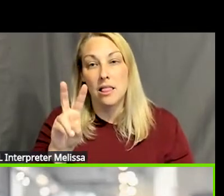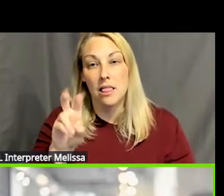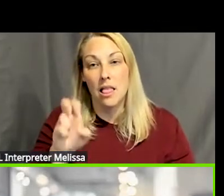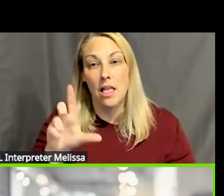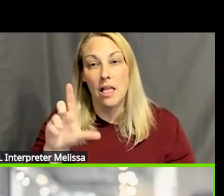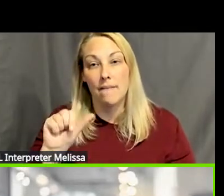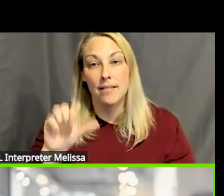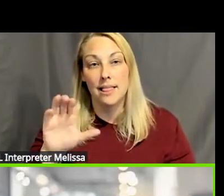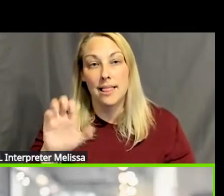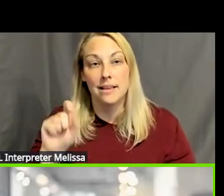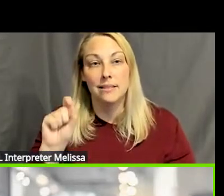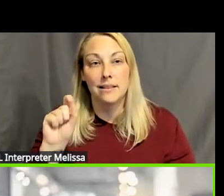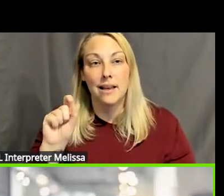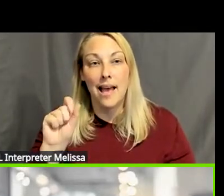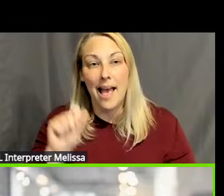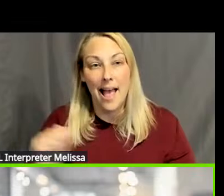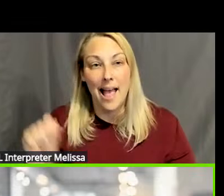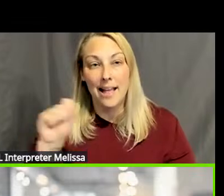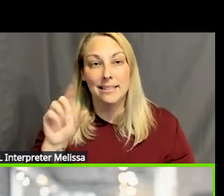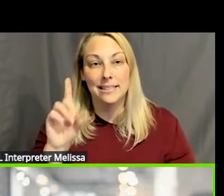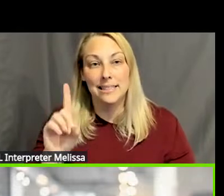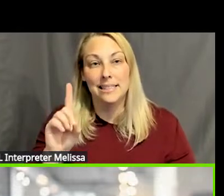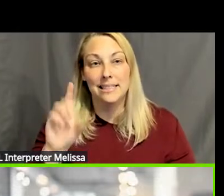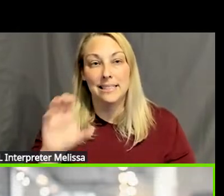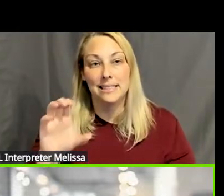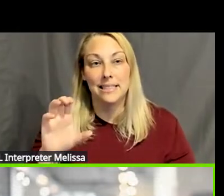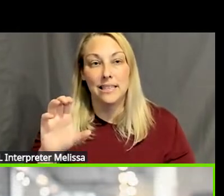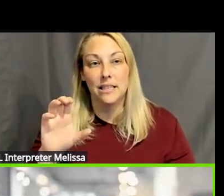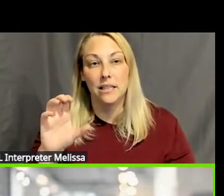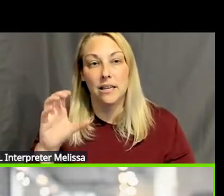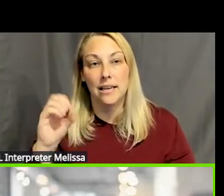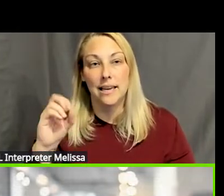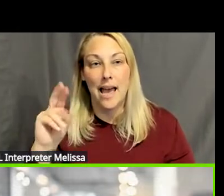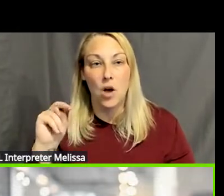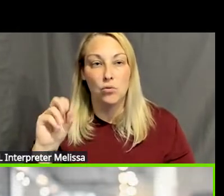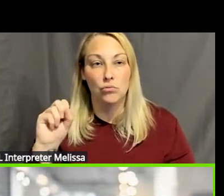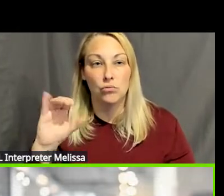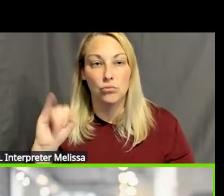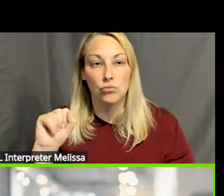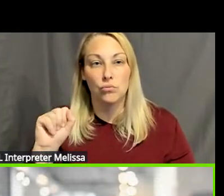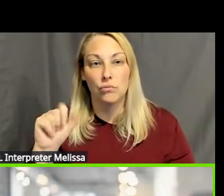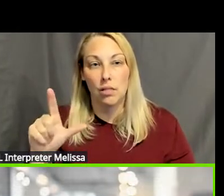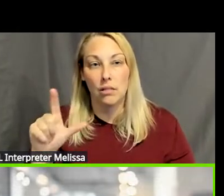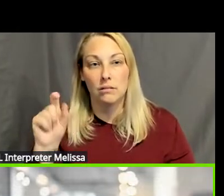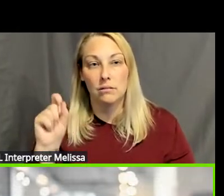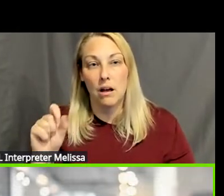alovelace@dccouncil.com.gov, or you can call me during the day. I'm available